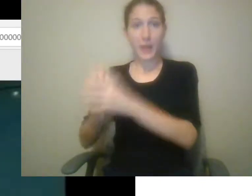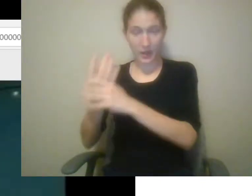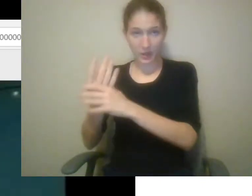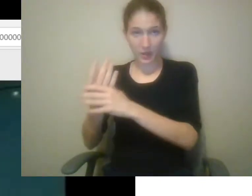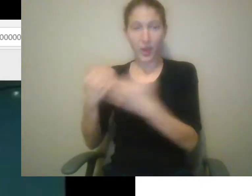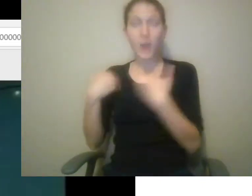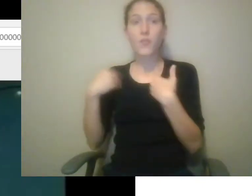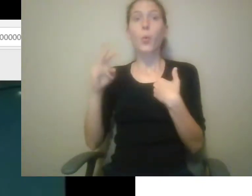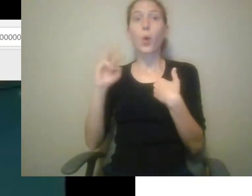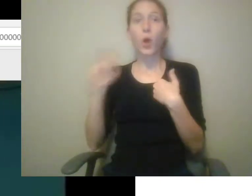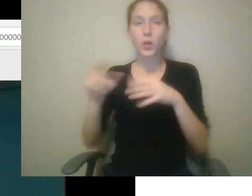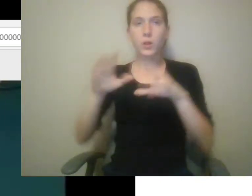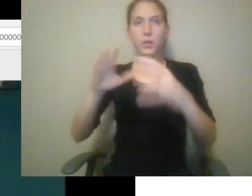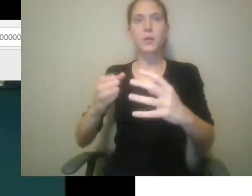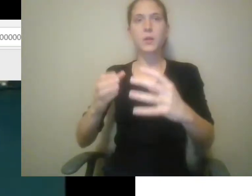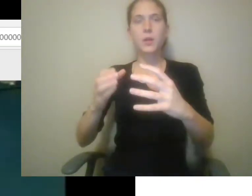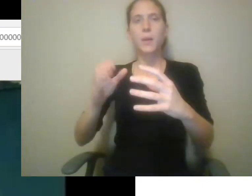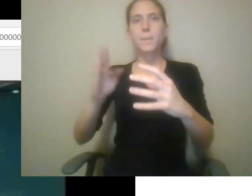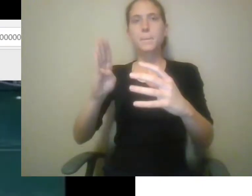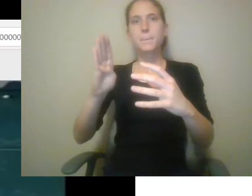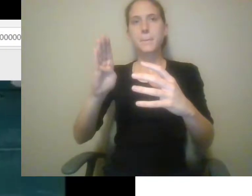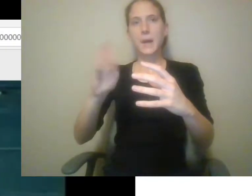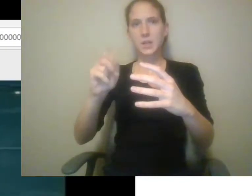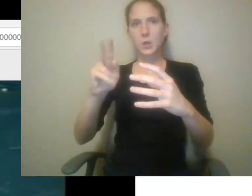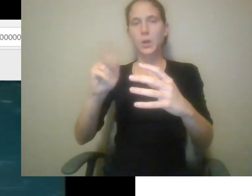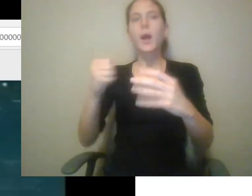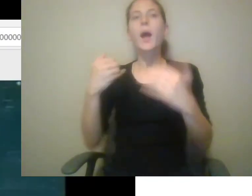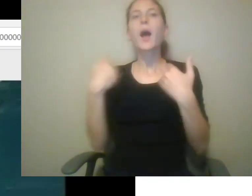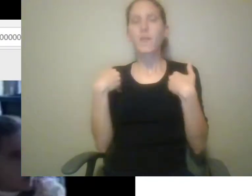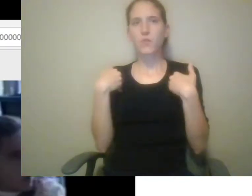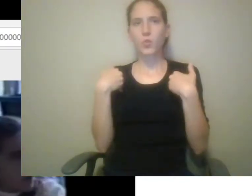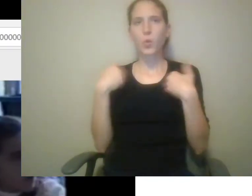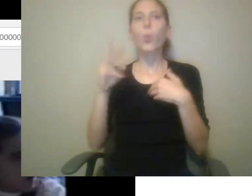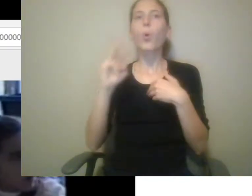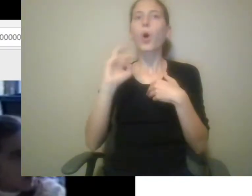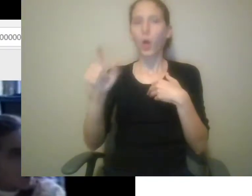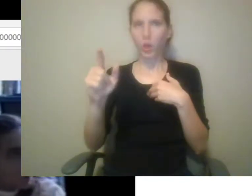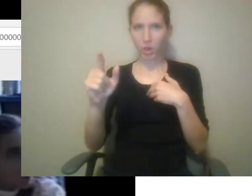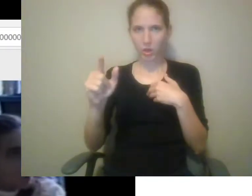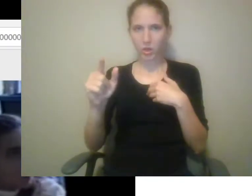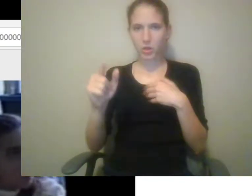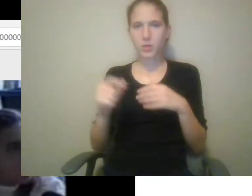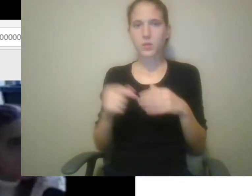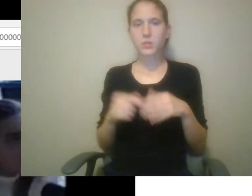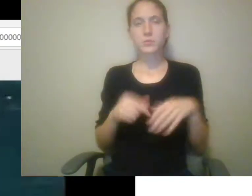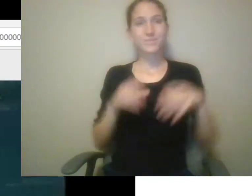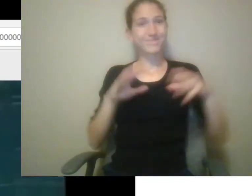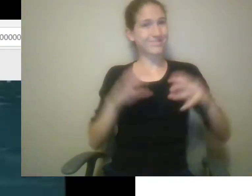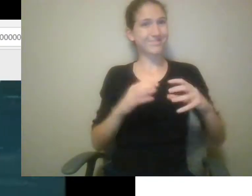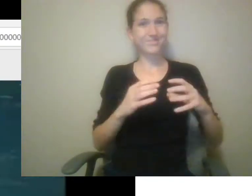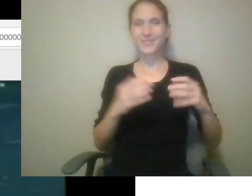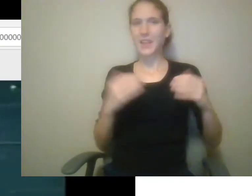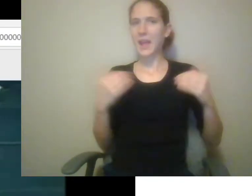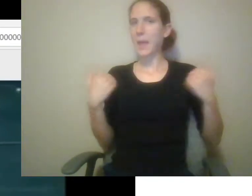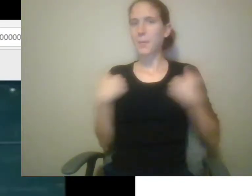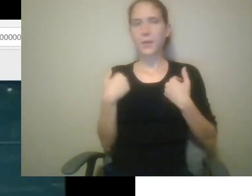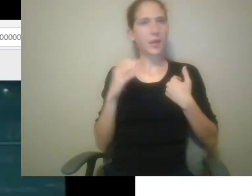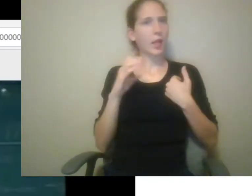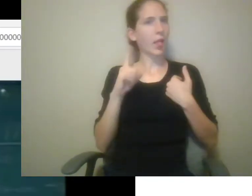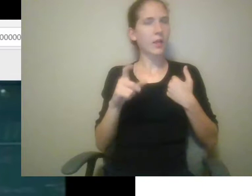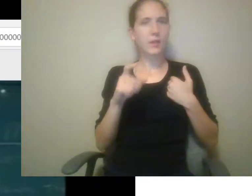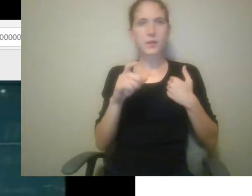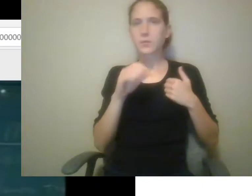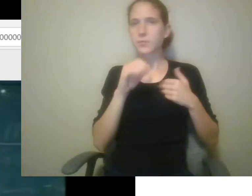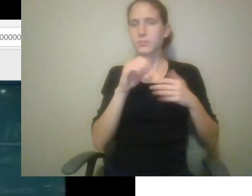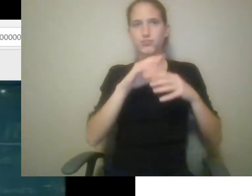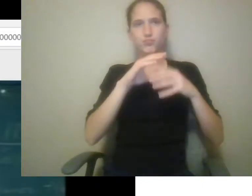Right? You can write it down if you're curious, okay? If you want to write it down, because it is a good fact to know. But it is something, it's in the book, and it's something when we review.